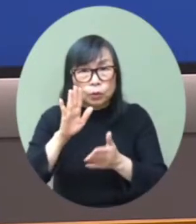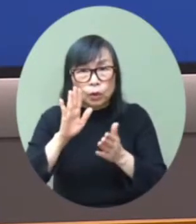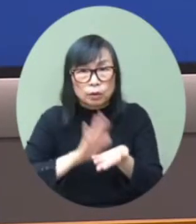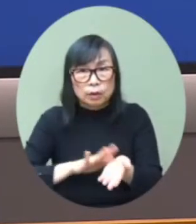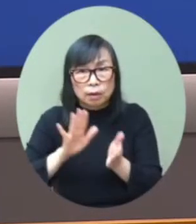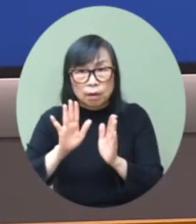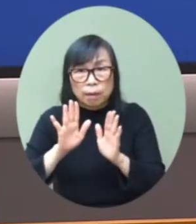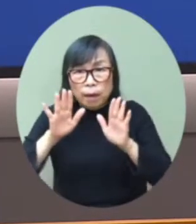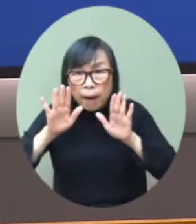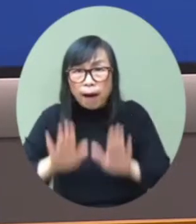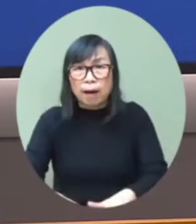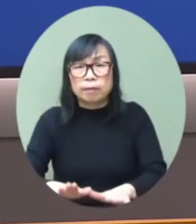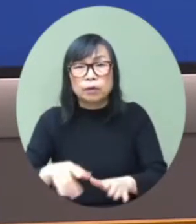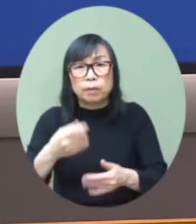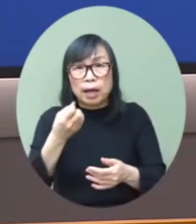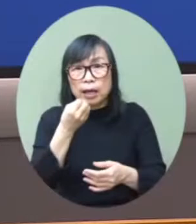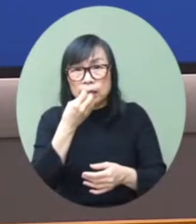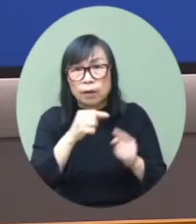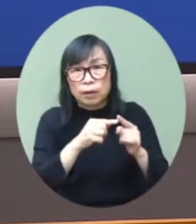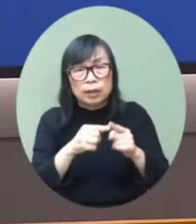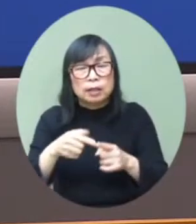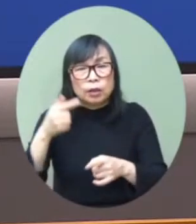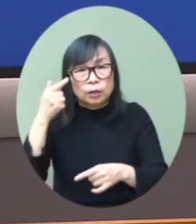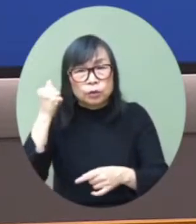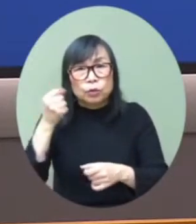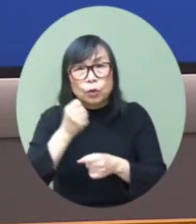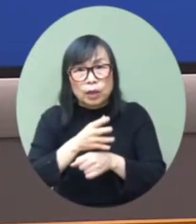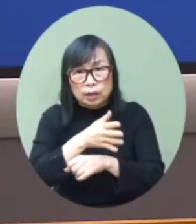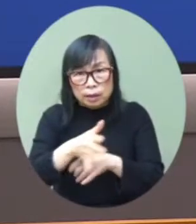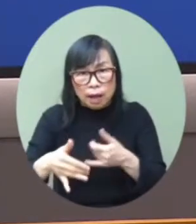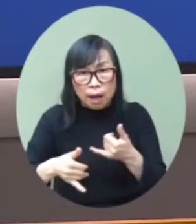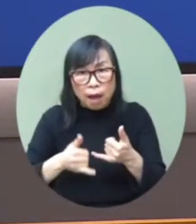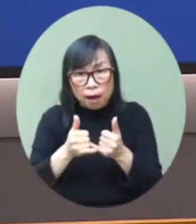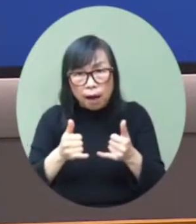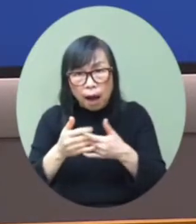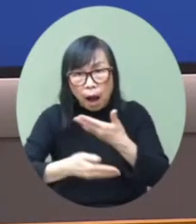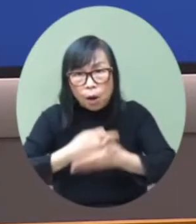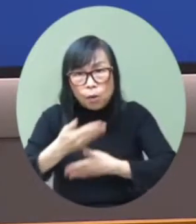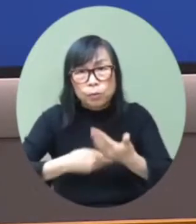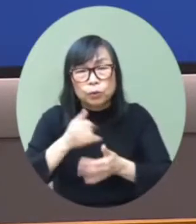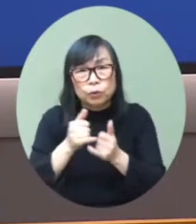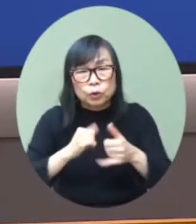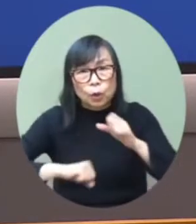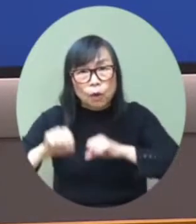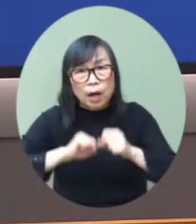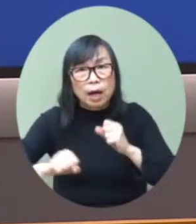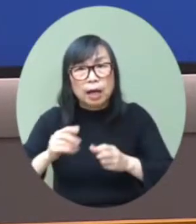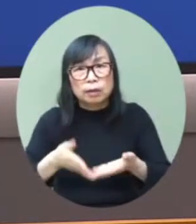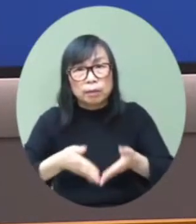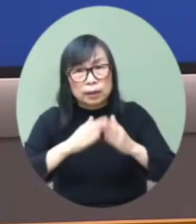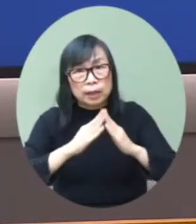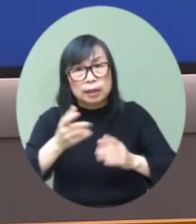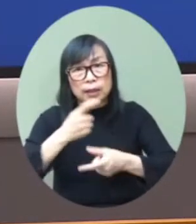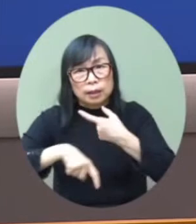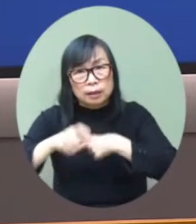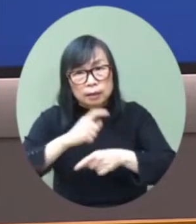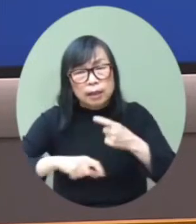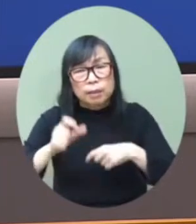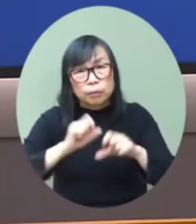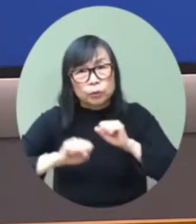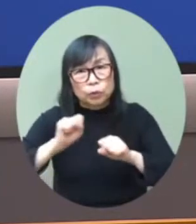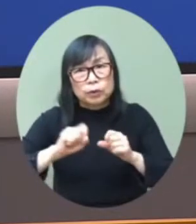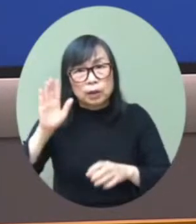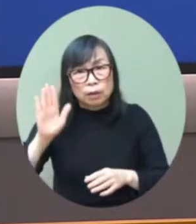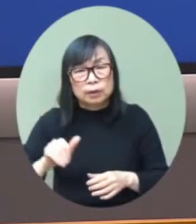a chance to suppress the pandemic and resuming enjoying the social activities and the